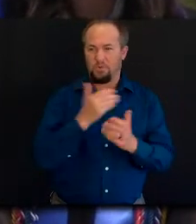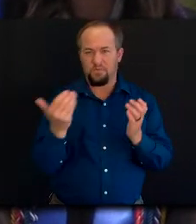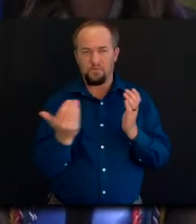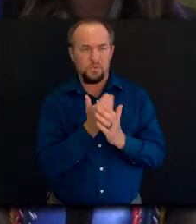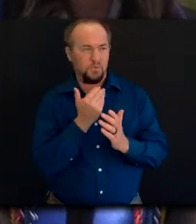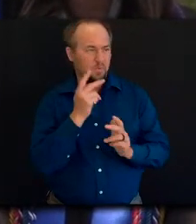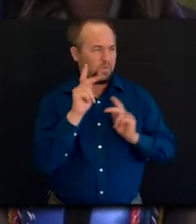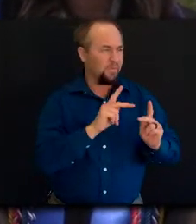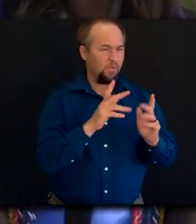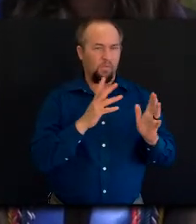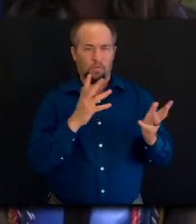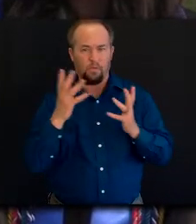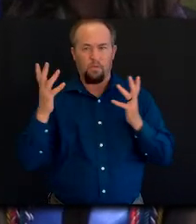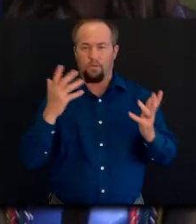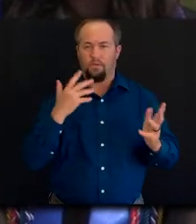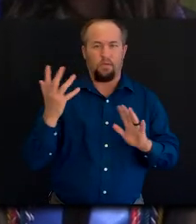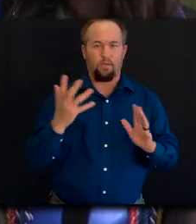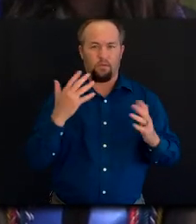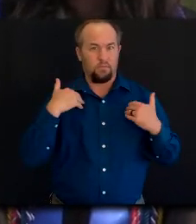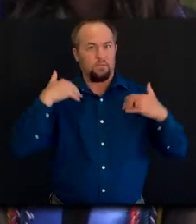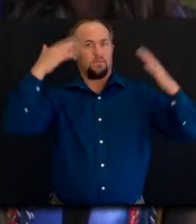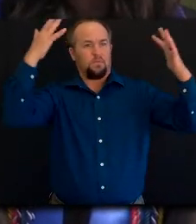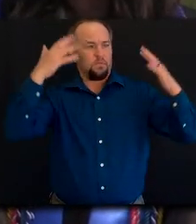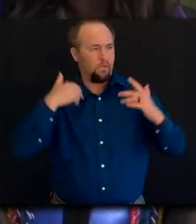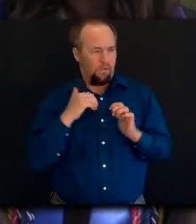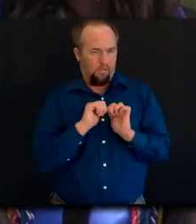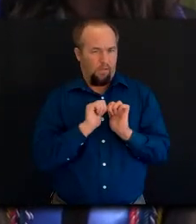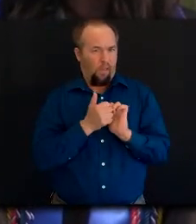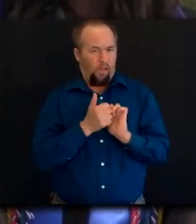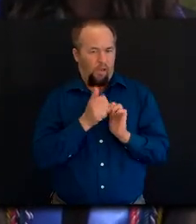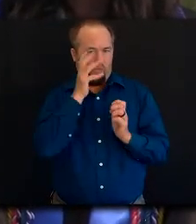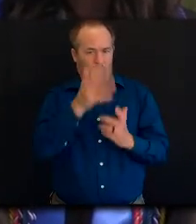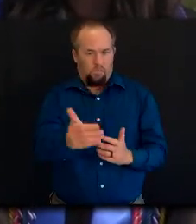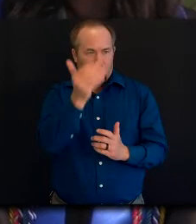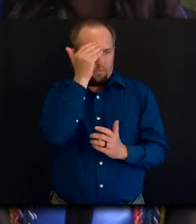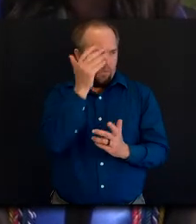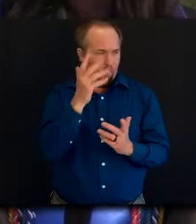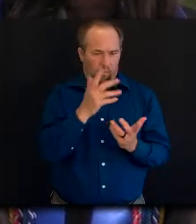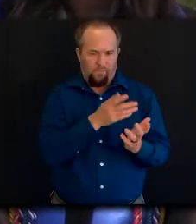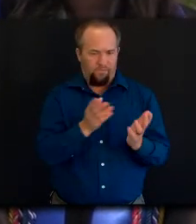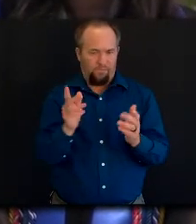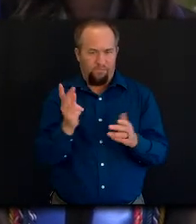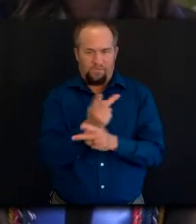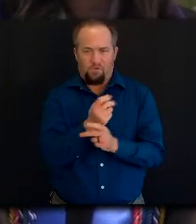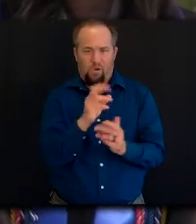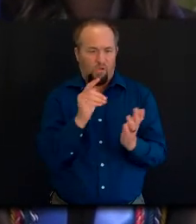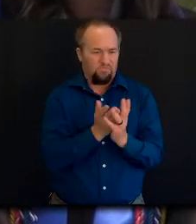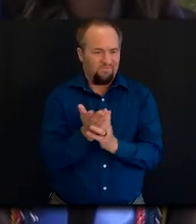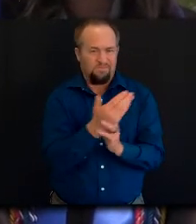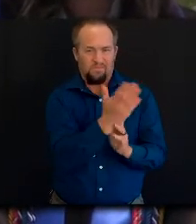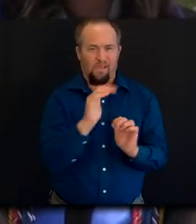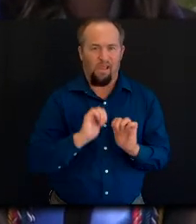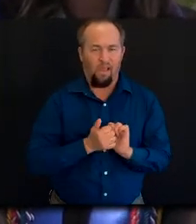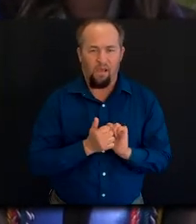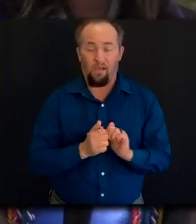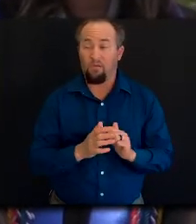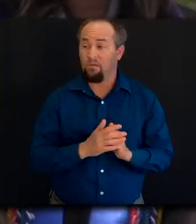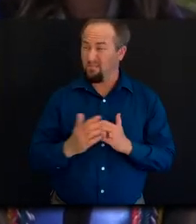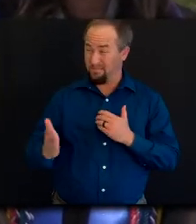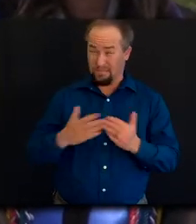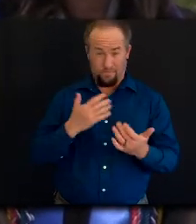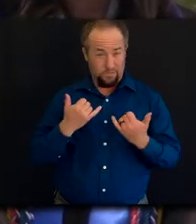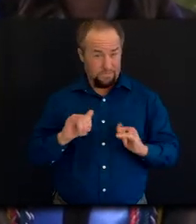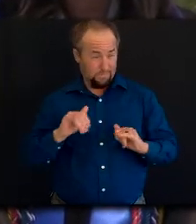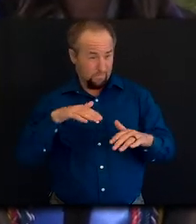that it seemed insurmountable. There was no way we were ever going to make it. And even though we felt so nervous and timid walking into